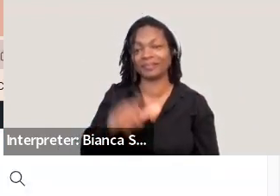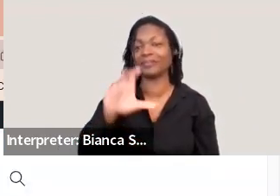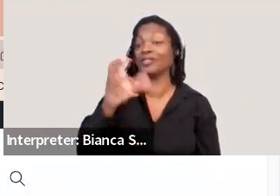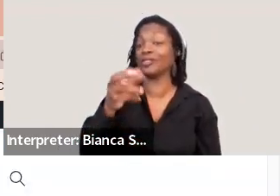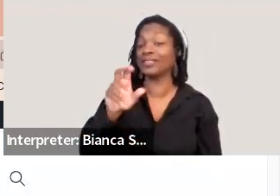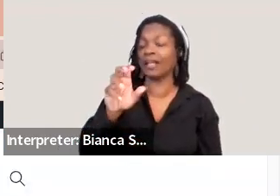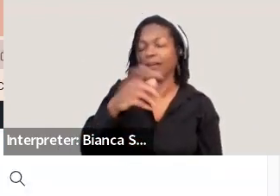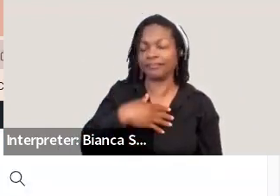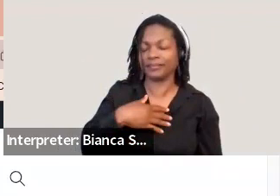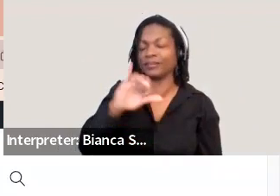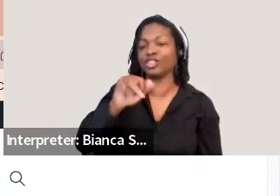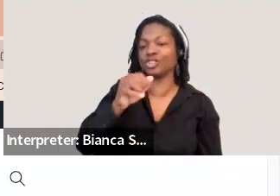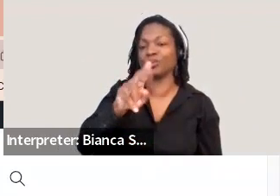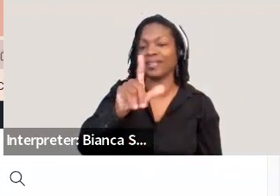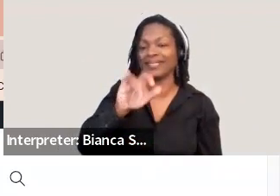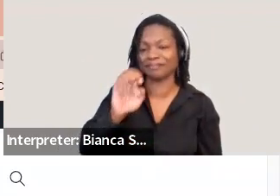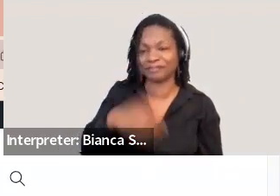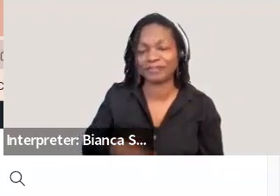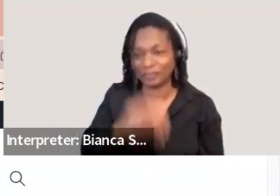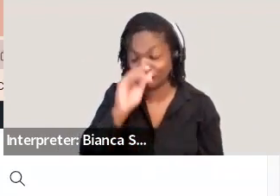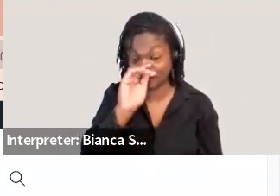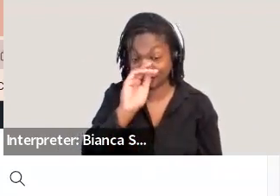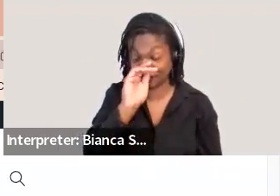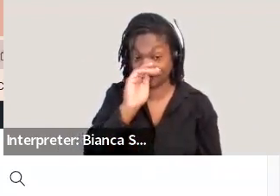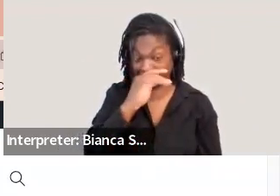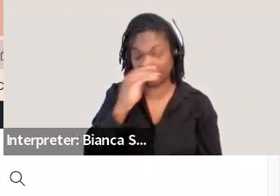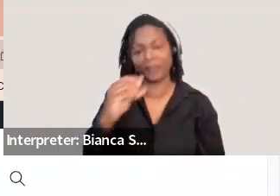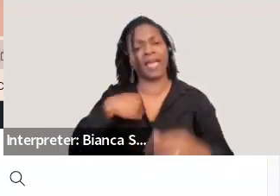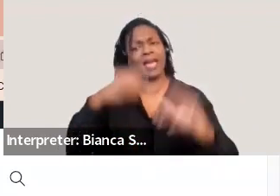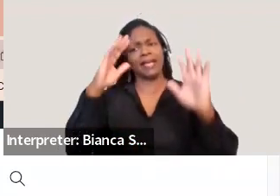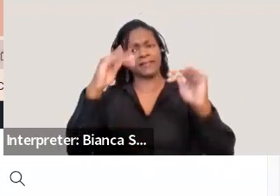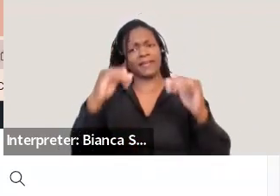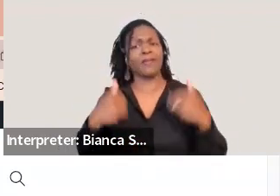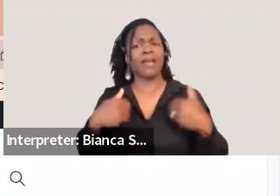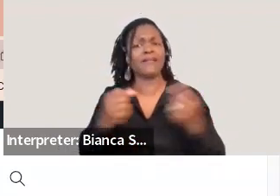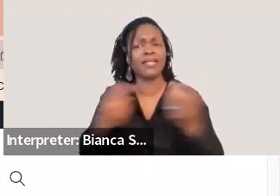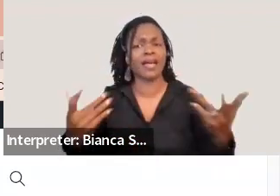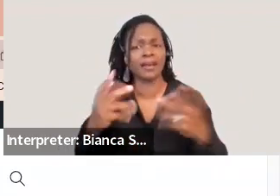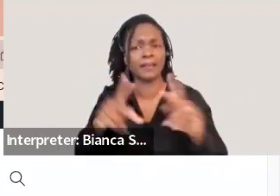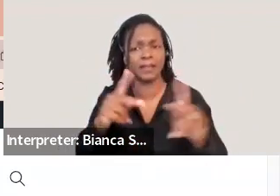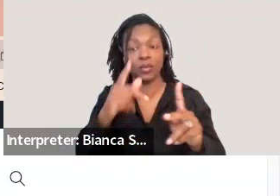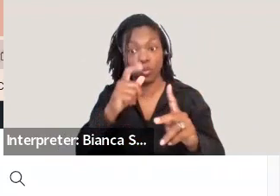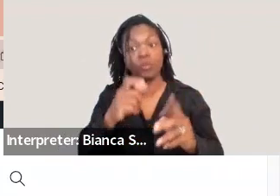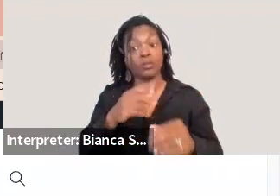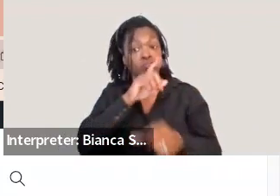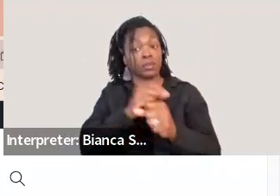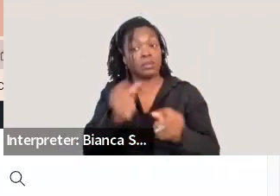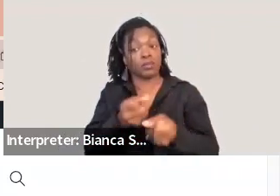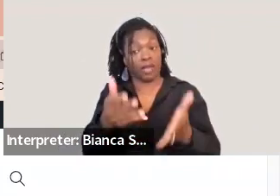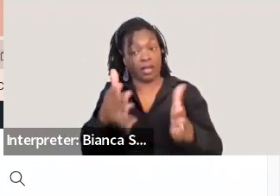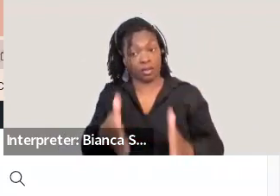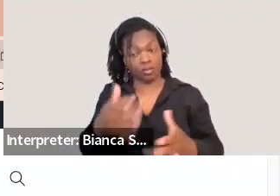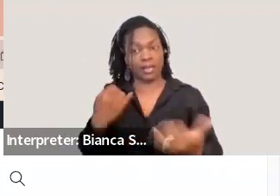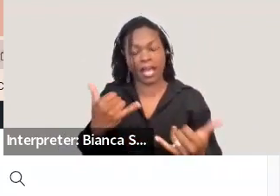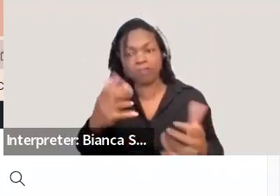since I expect that we have a lot of providers who are listening, but if you look in